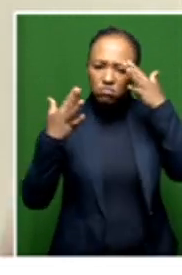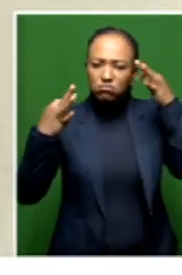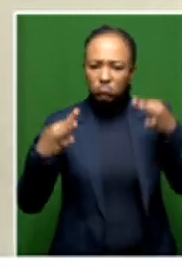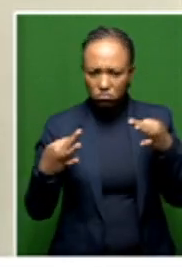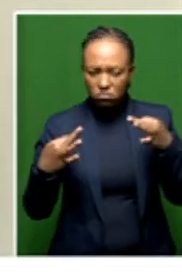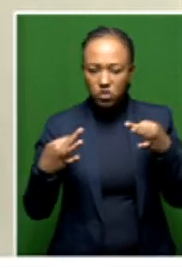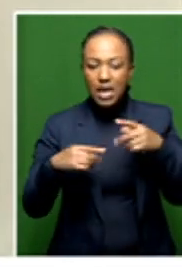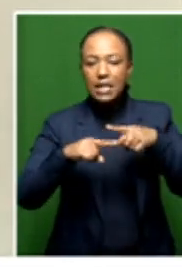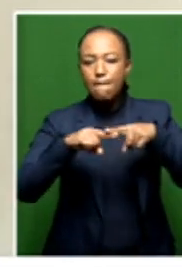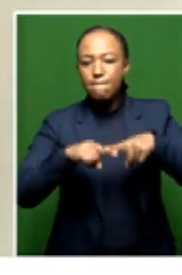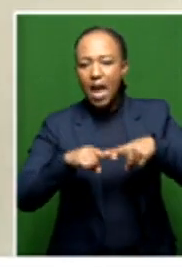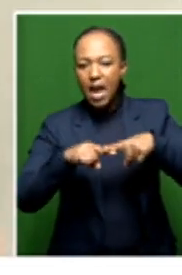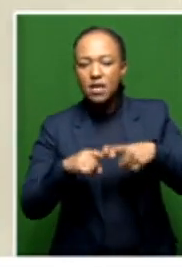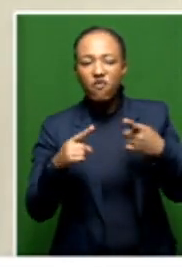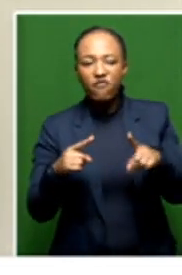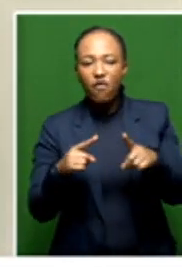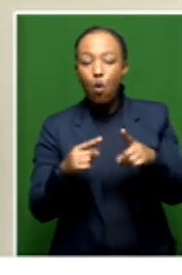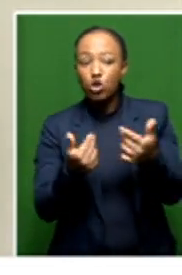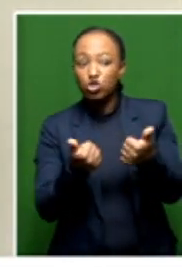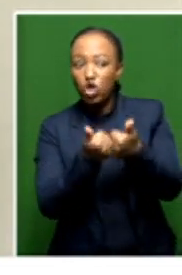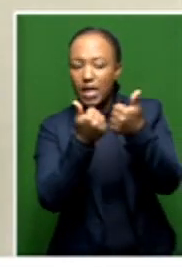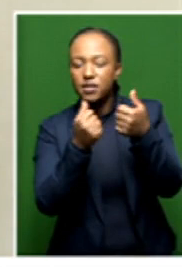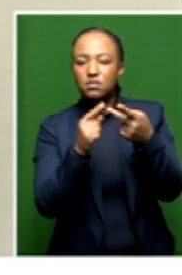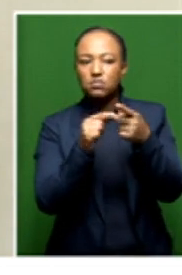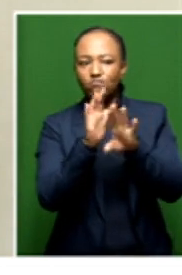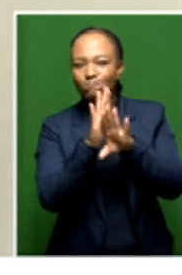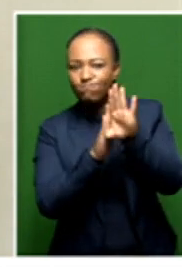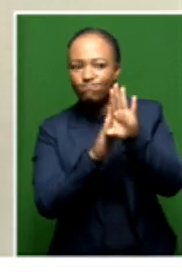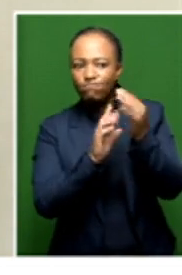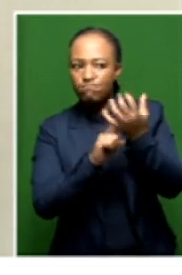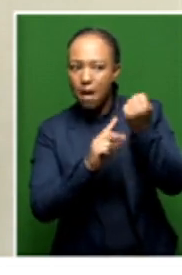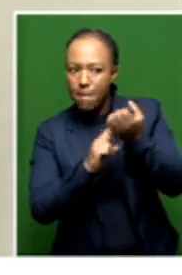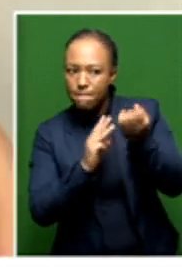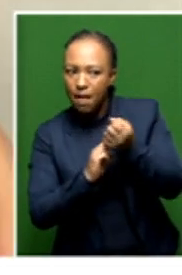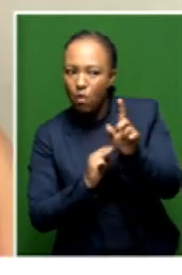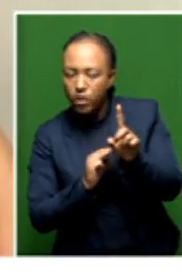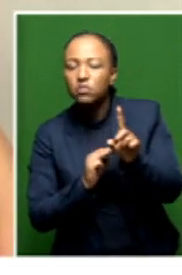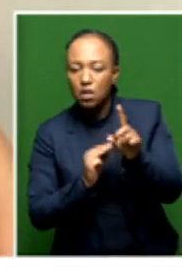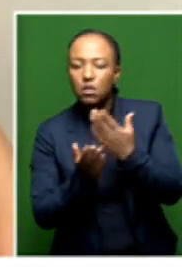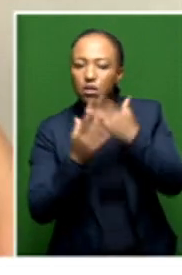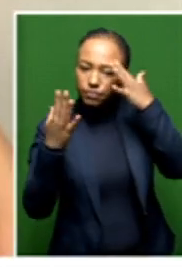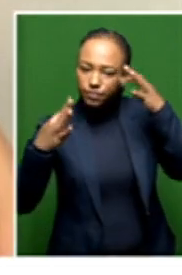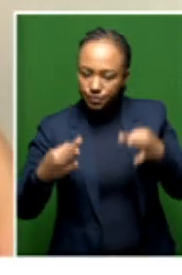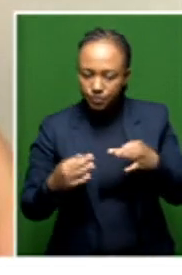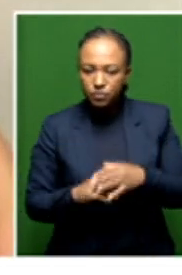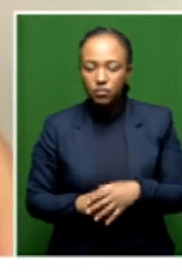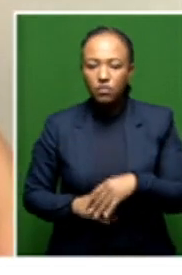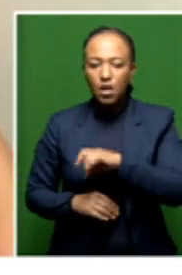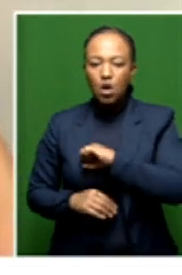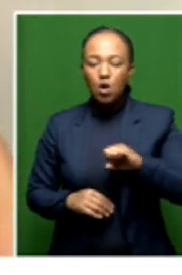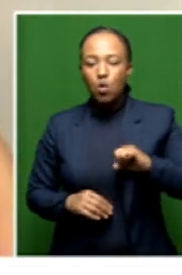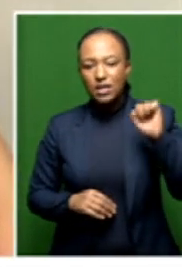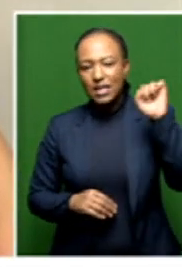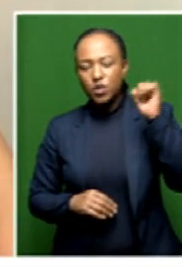by the appreciation of the setback and the advances that they would have made. Mm. So COSATU refers to South Africa